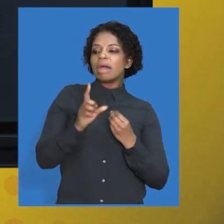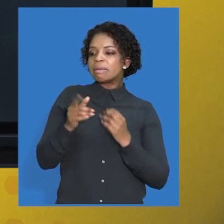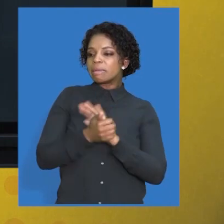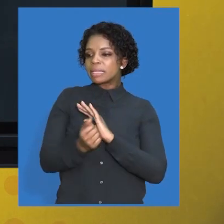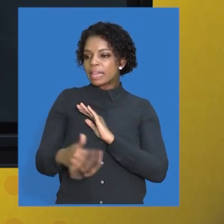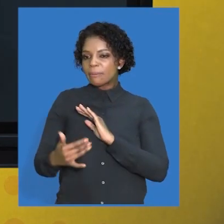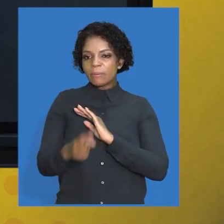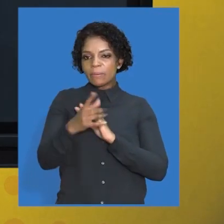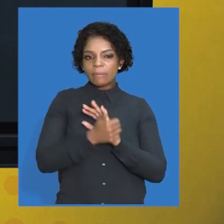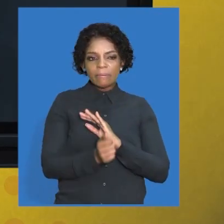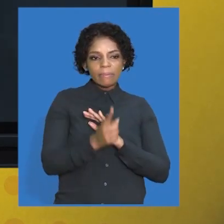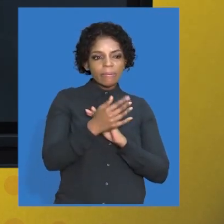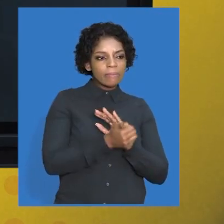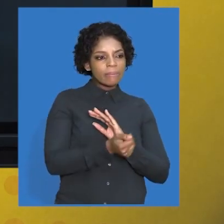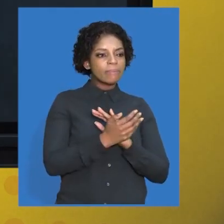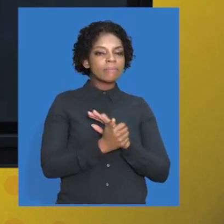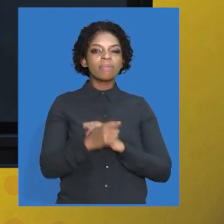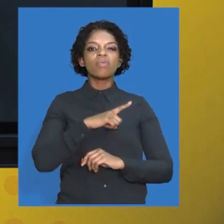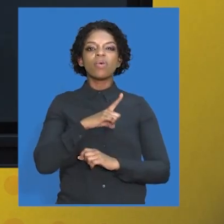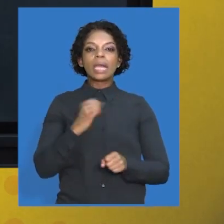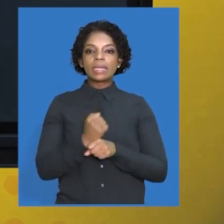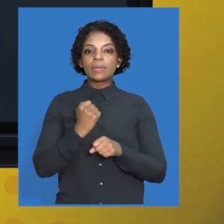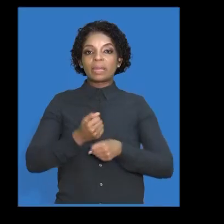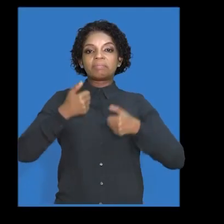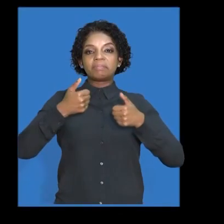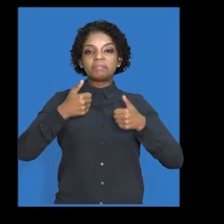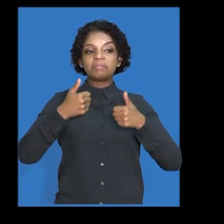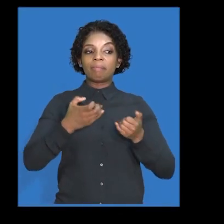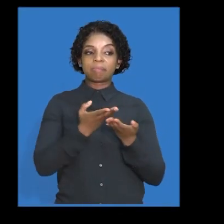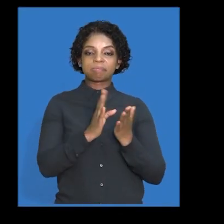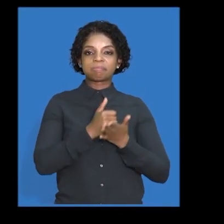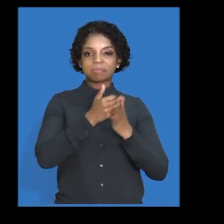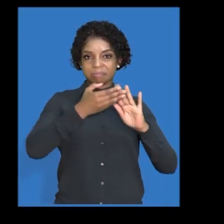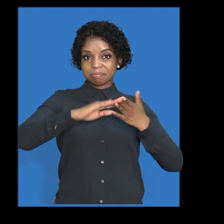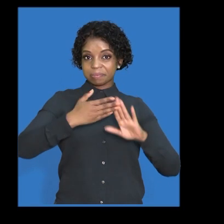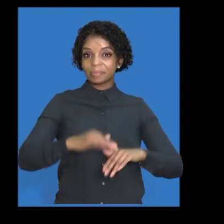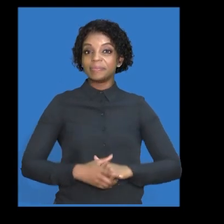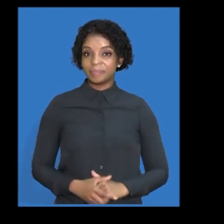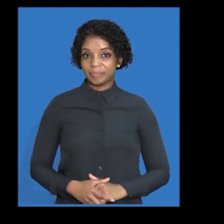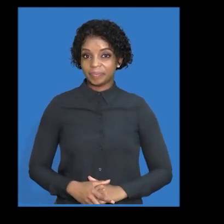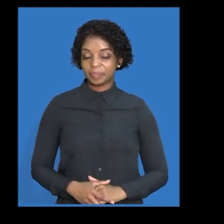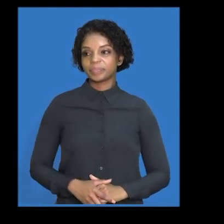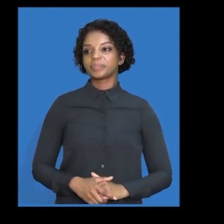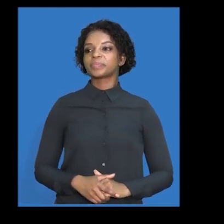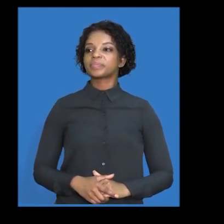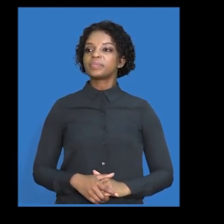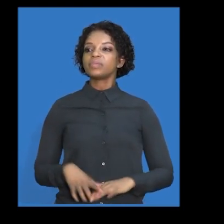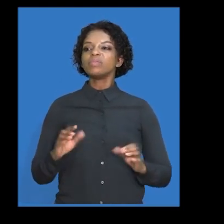with JT because of all the good work that they're doing. There's a positive or improved